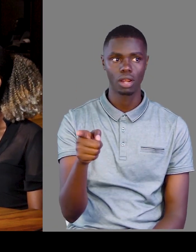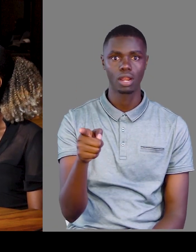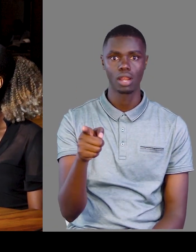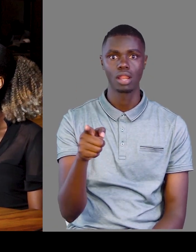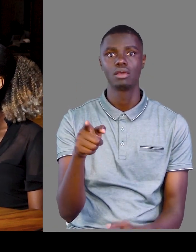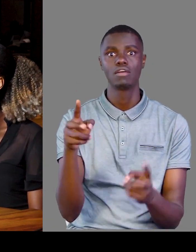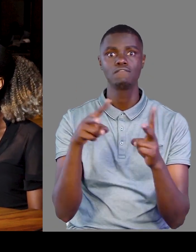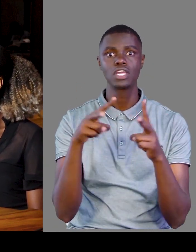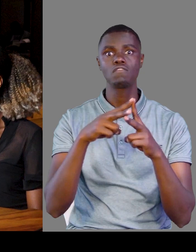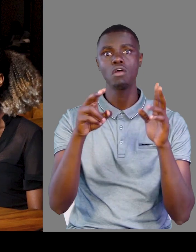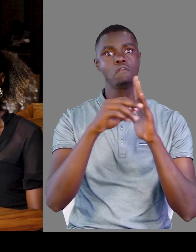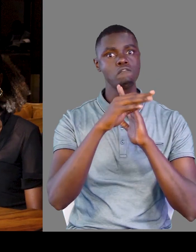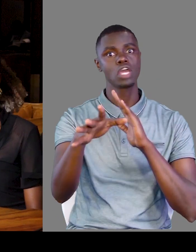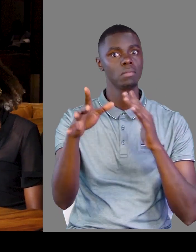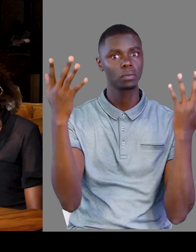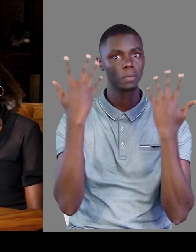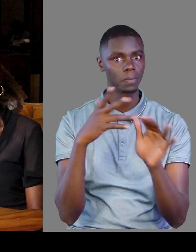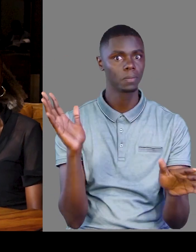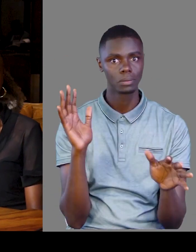person is very popular.